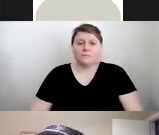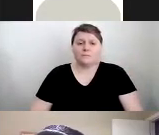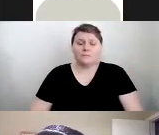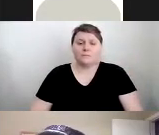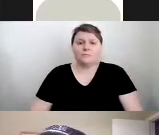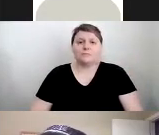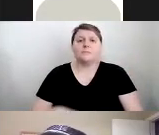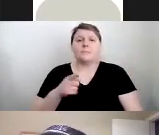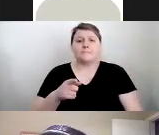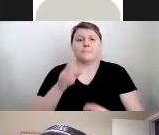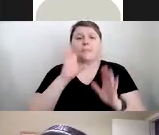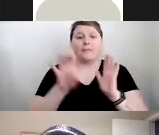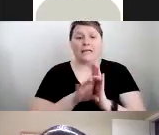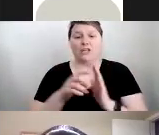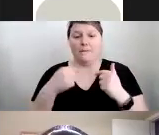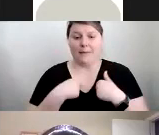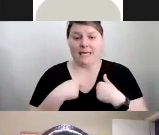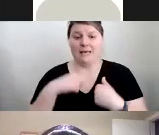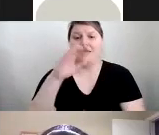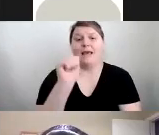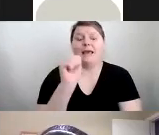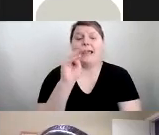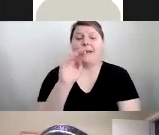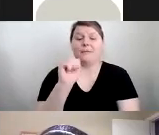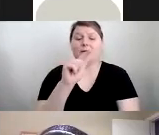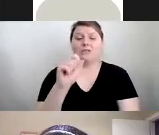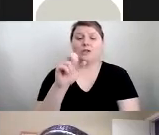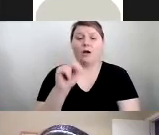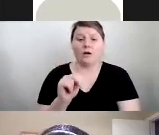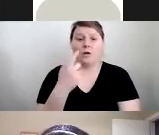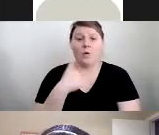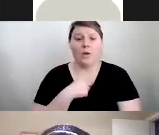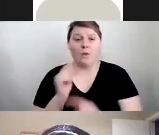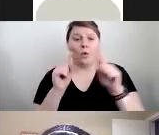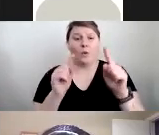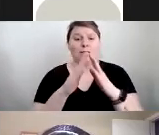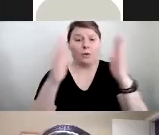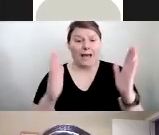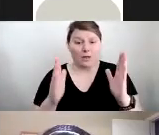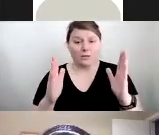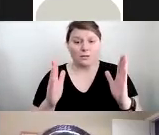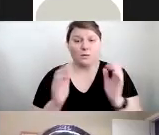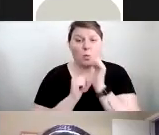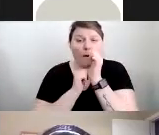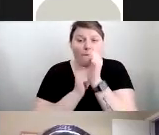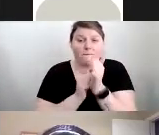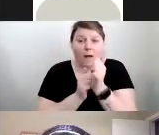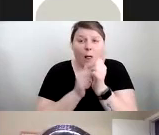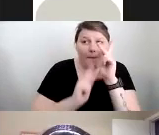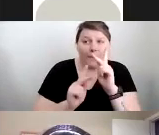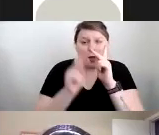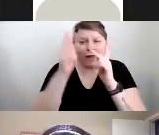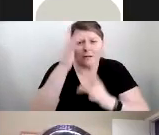And this is a picture of me in the Amazon. And we were doing house visits. We were following people who were infected with a